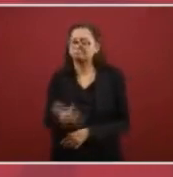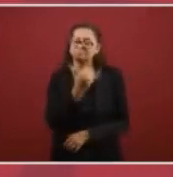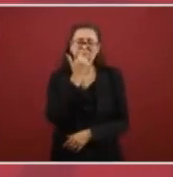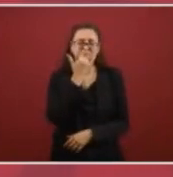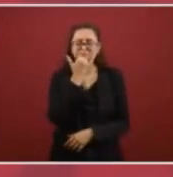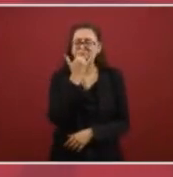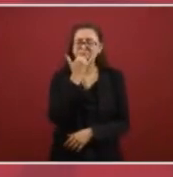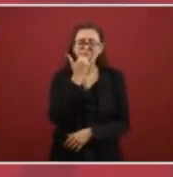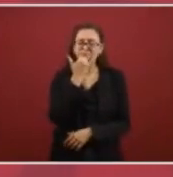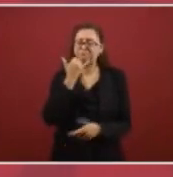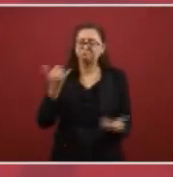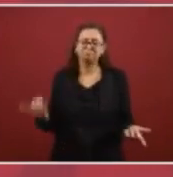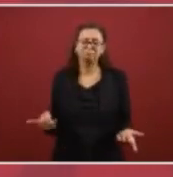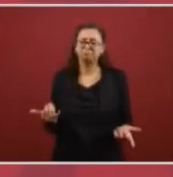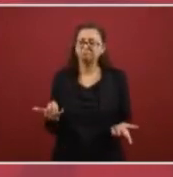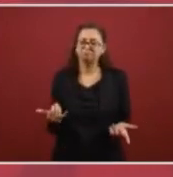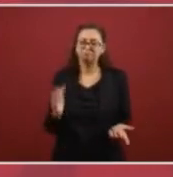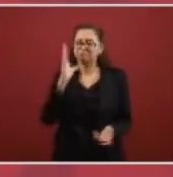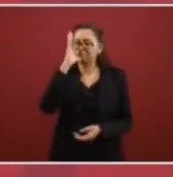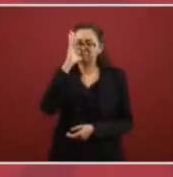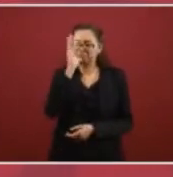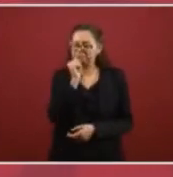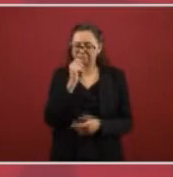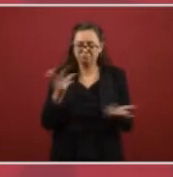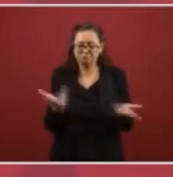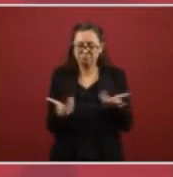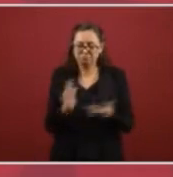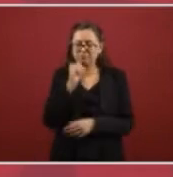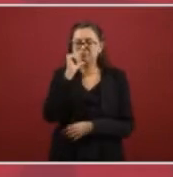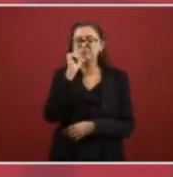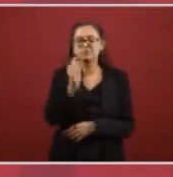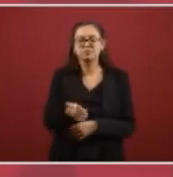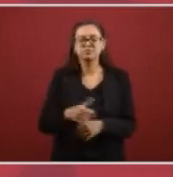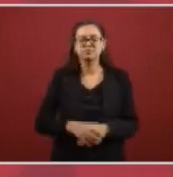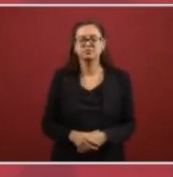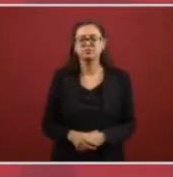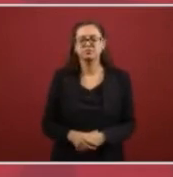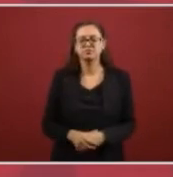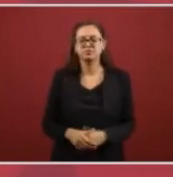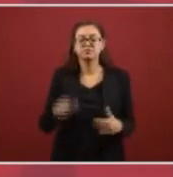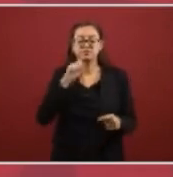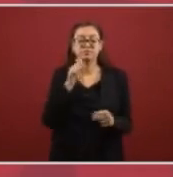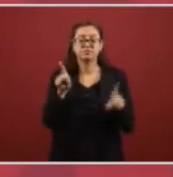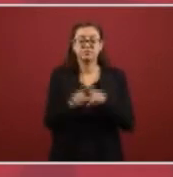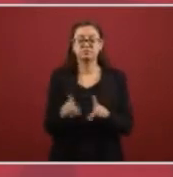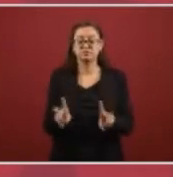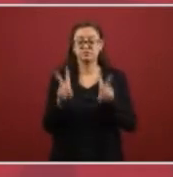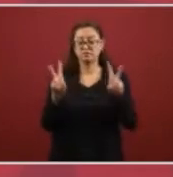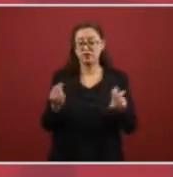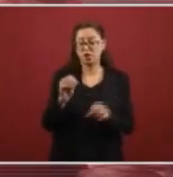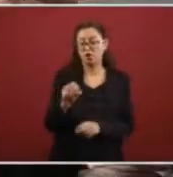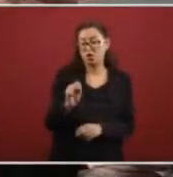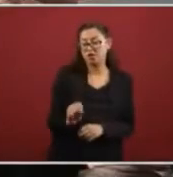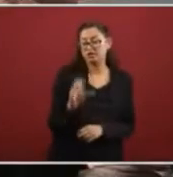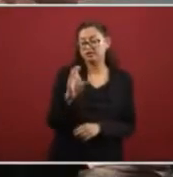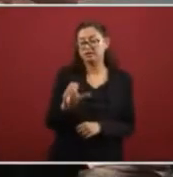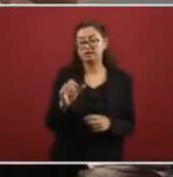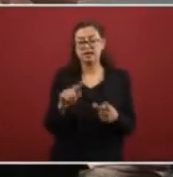no, we're not going to back down. It's the case of